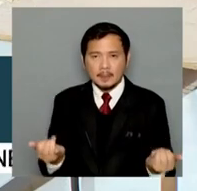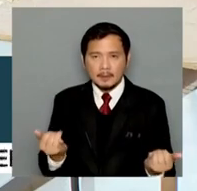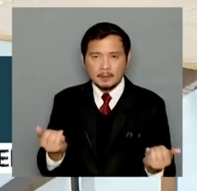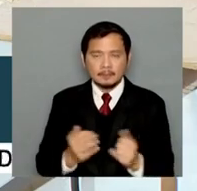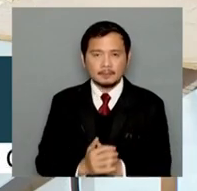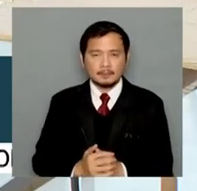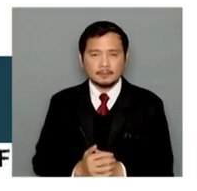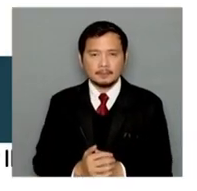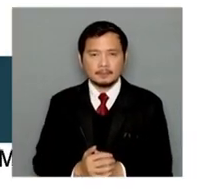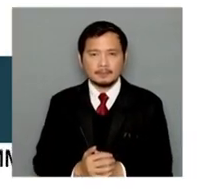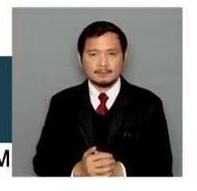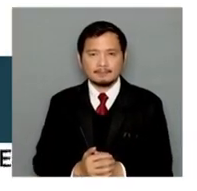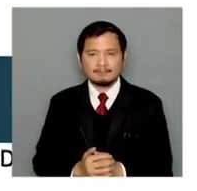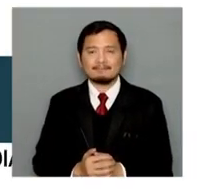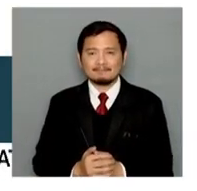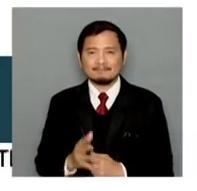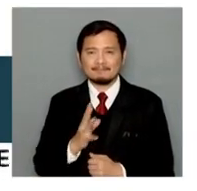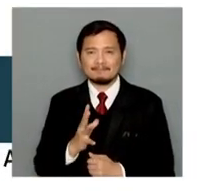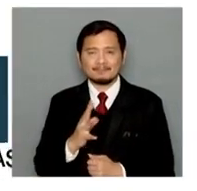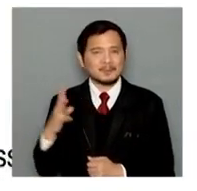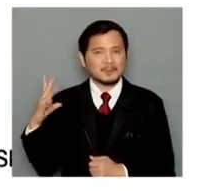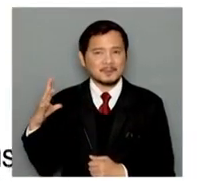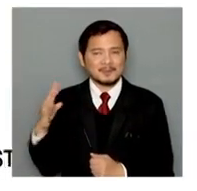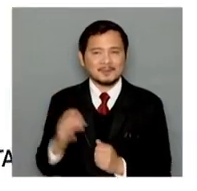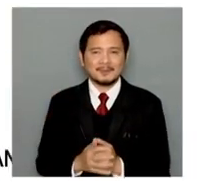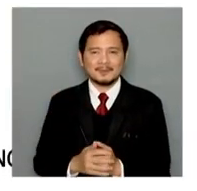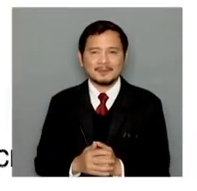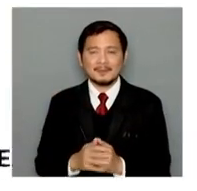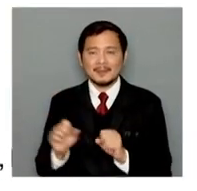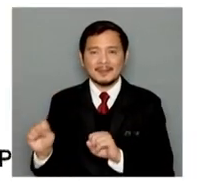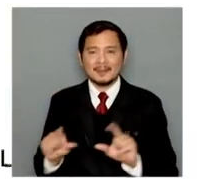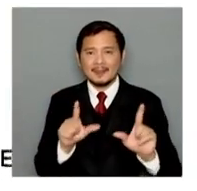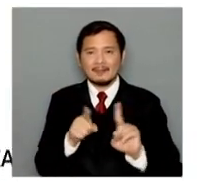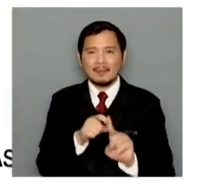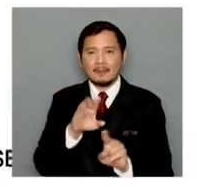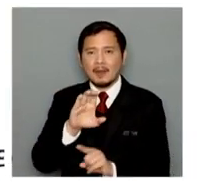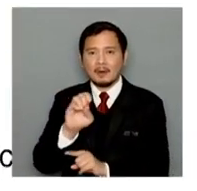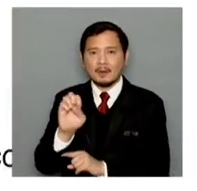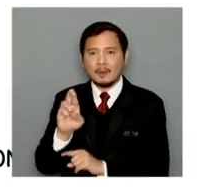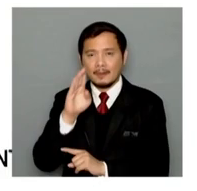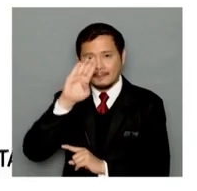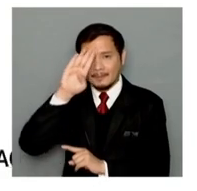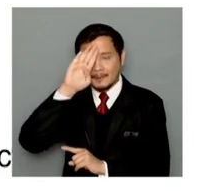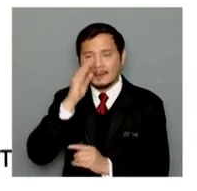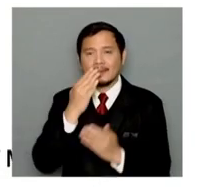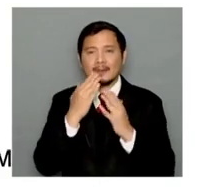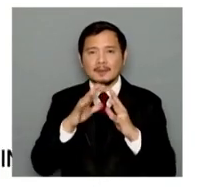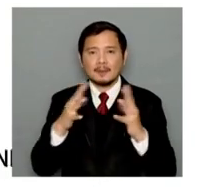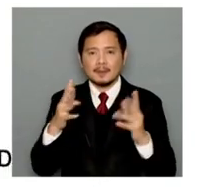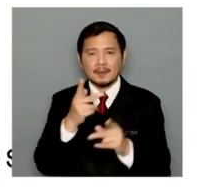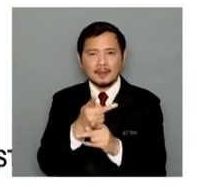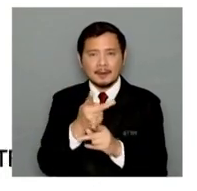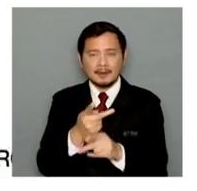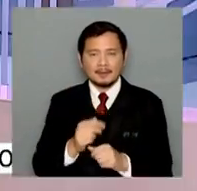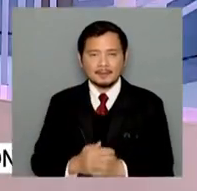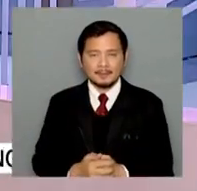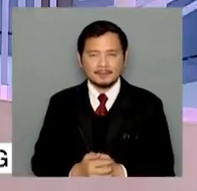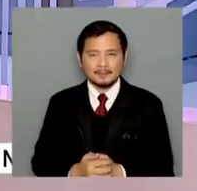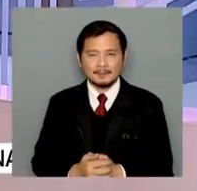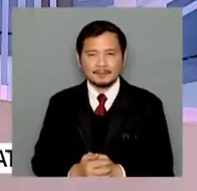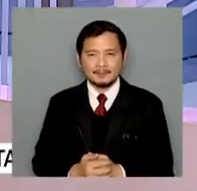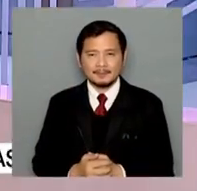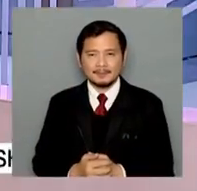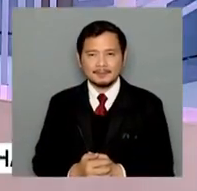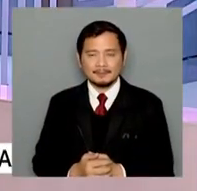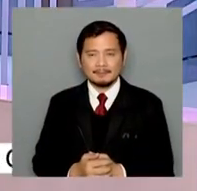Hermina. And so we wait. Katrina Domingo there joining us live from Bacoor in Cavite. Thanks, Kat. Take care. Keep safe. Well, back